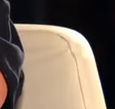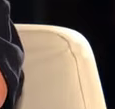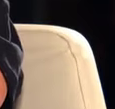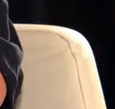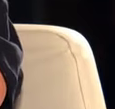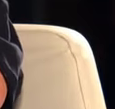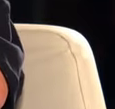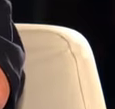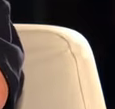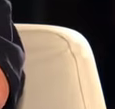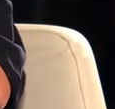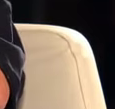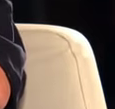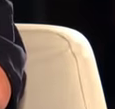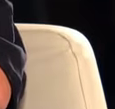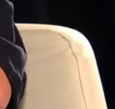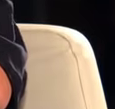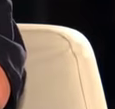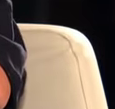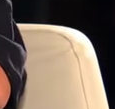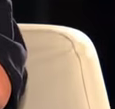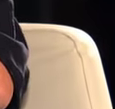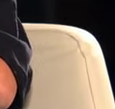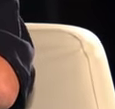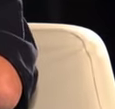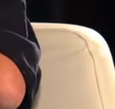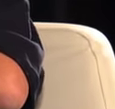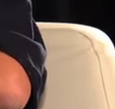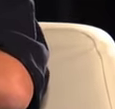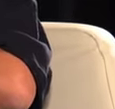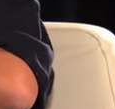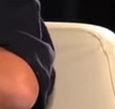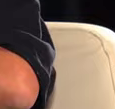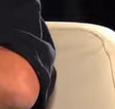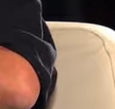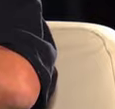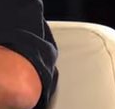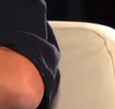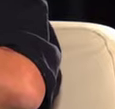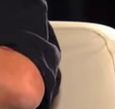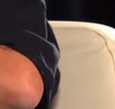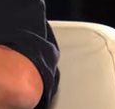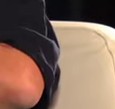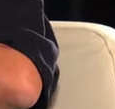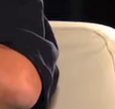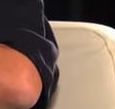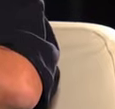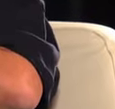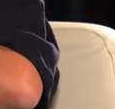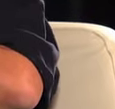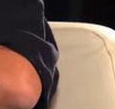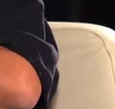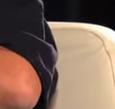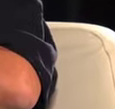tell you, that's why I'm here at Women Deliver 2023, because we can't be in echo chambers. We have to be talking to each other globally and